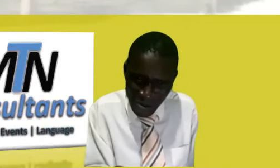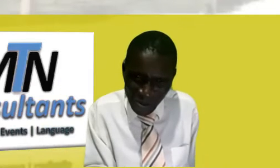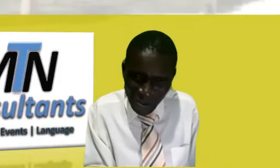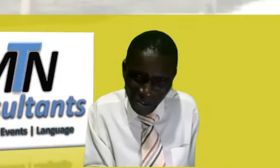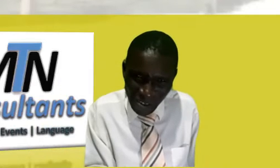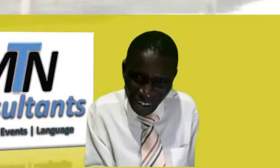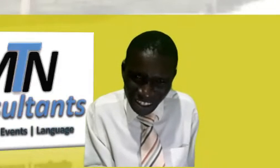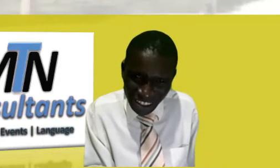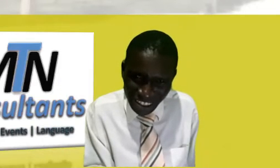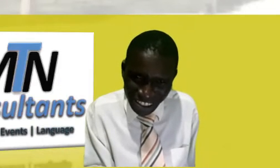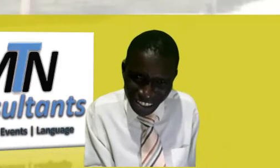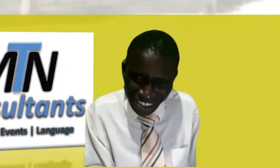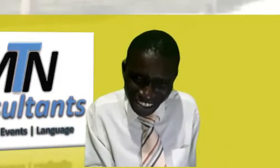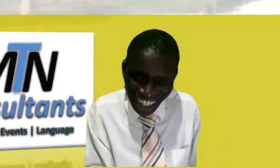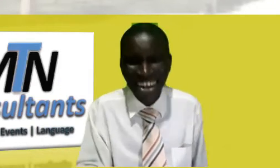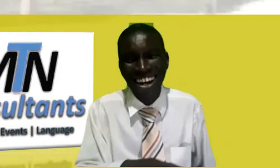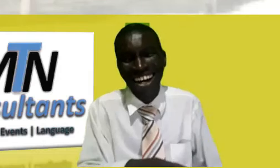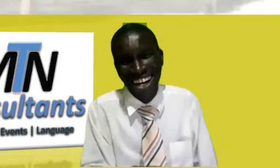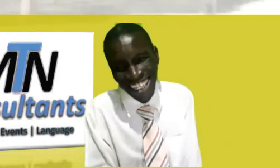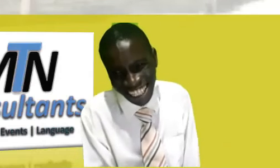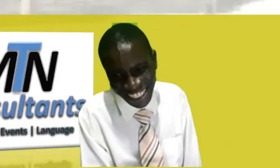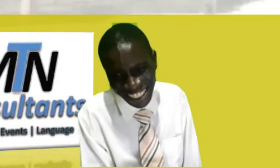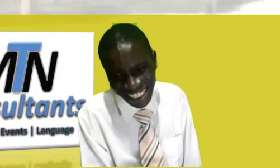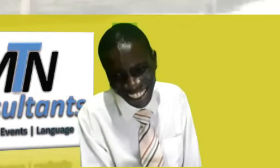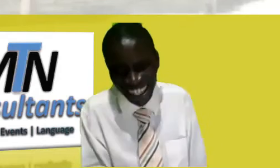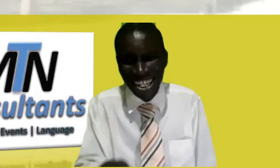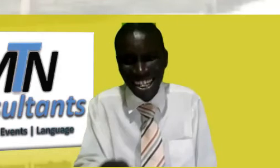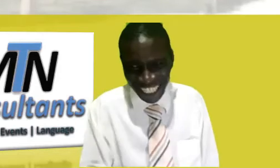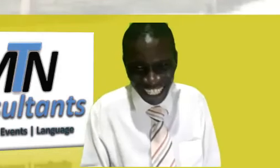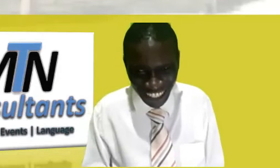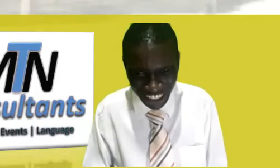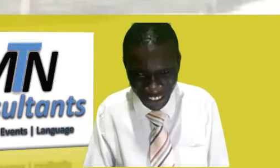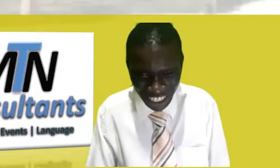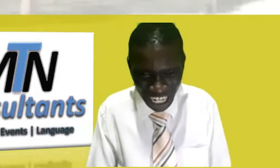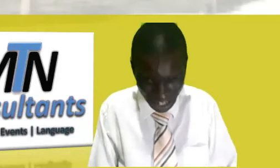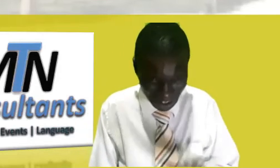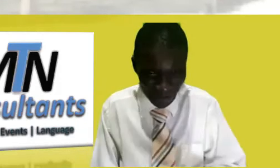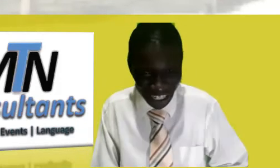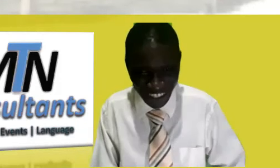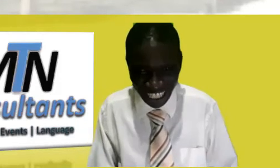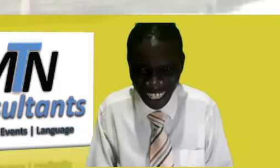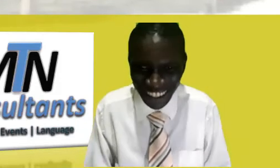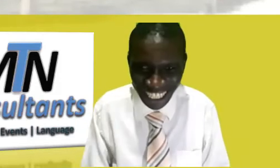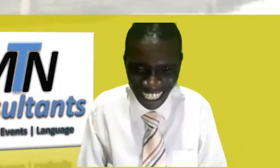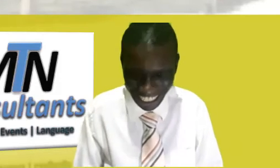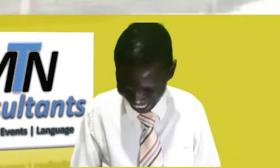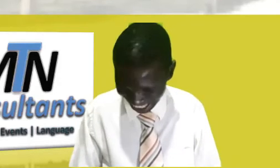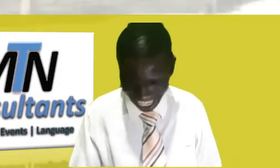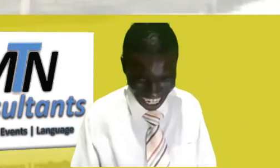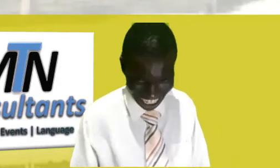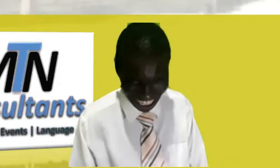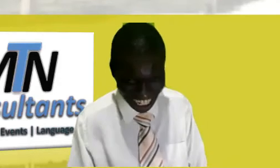you. I hate you. Thank you very much. So you can close off your camera. We'll meet you again on the next